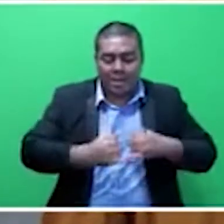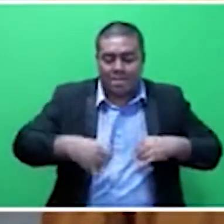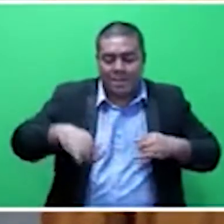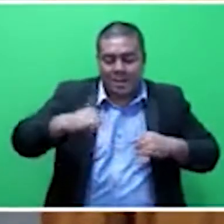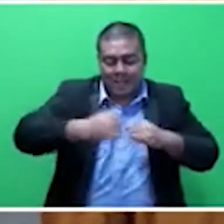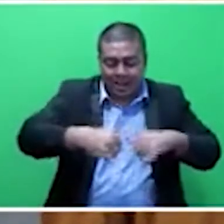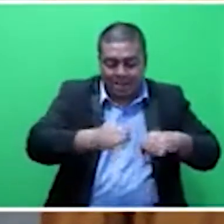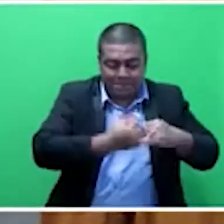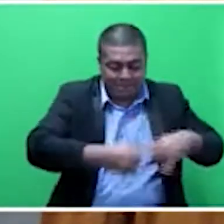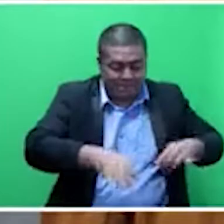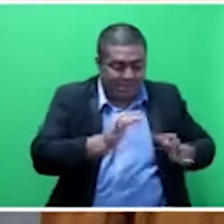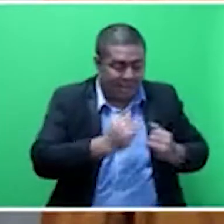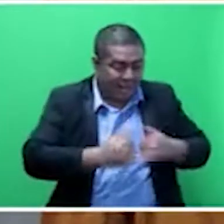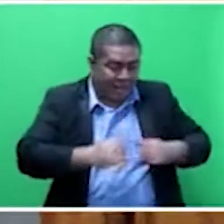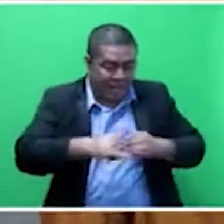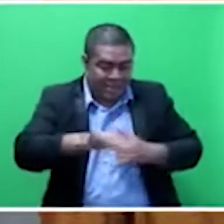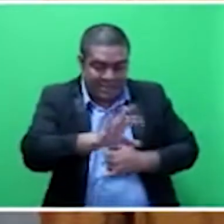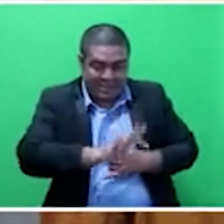regions.